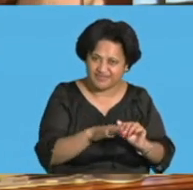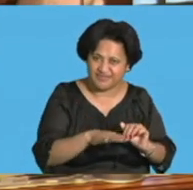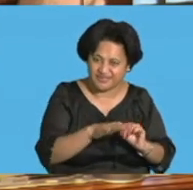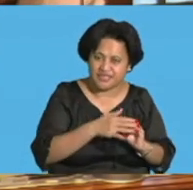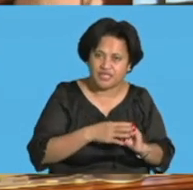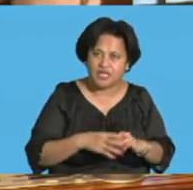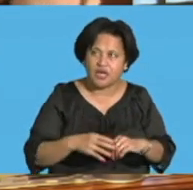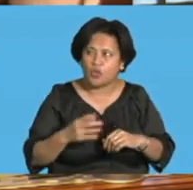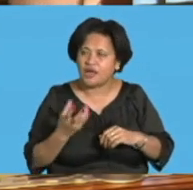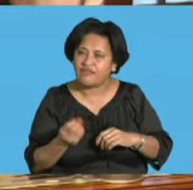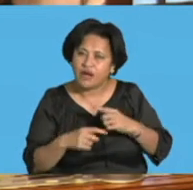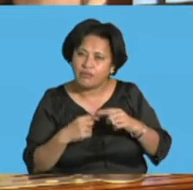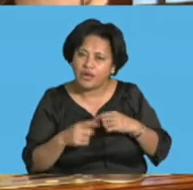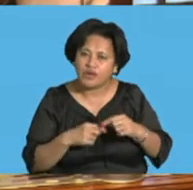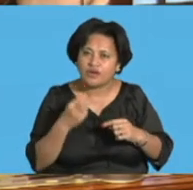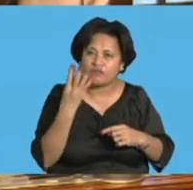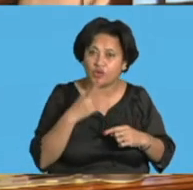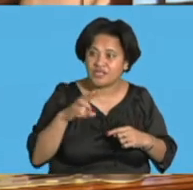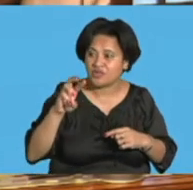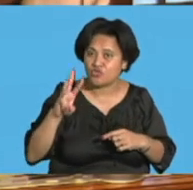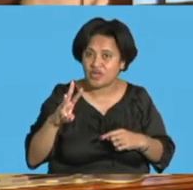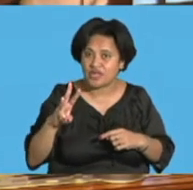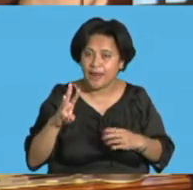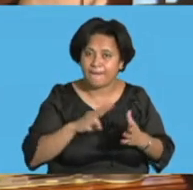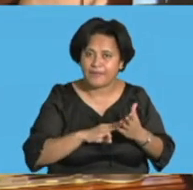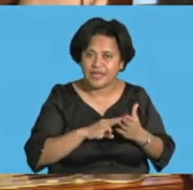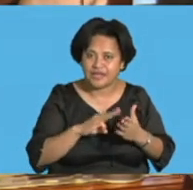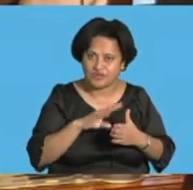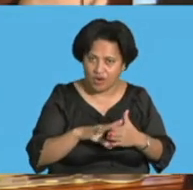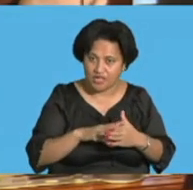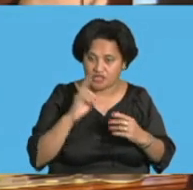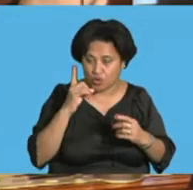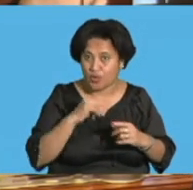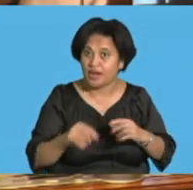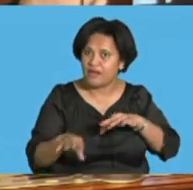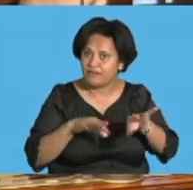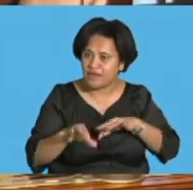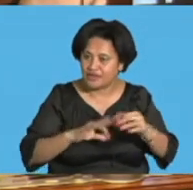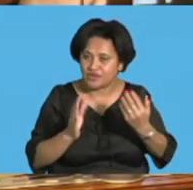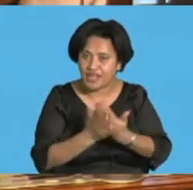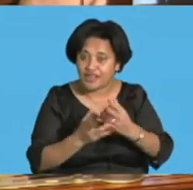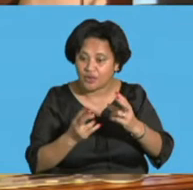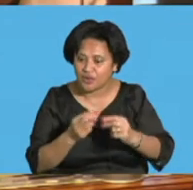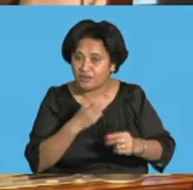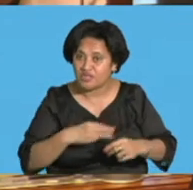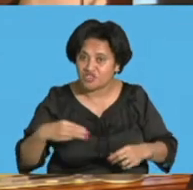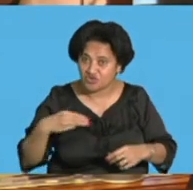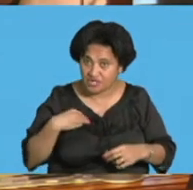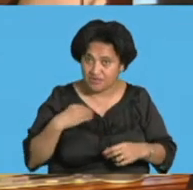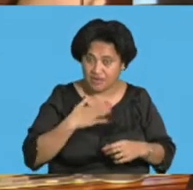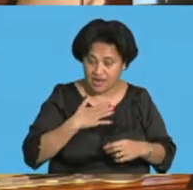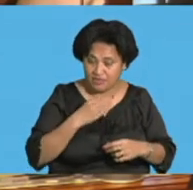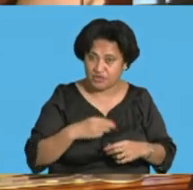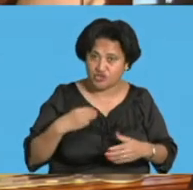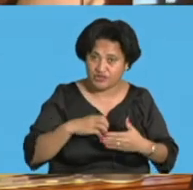about $43 million is welcome and will be jointly planned and implemented by the Ministry and the Ministry of Economy.